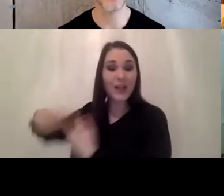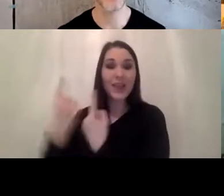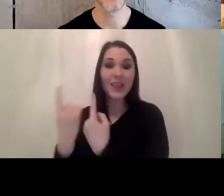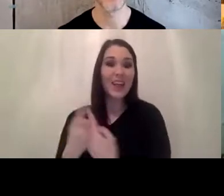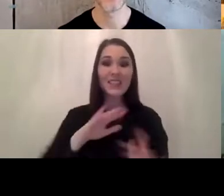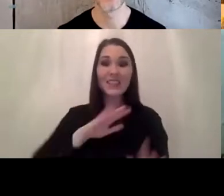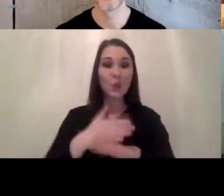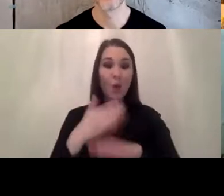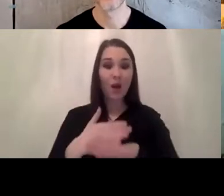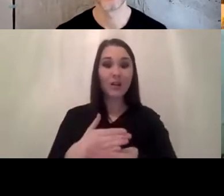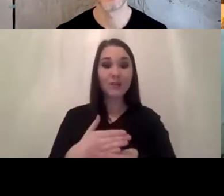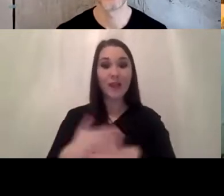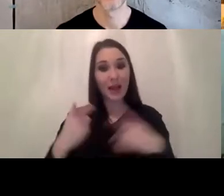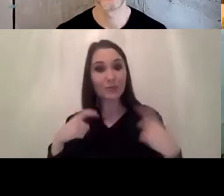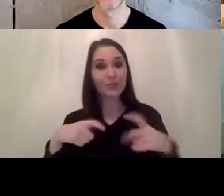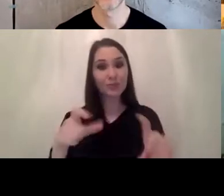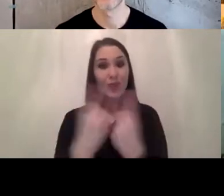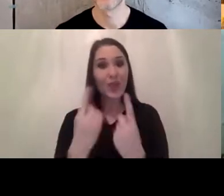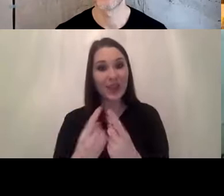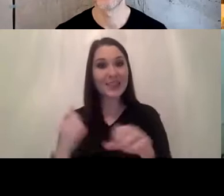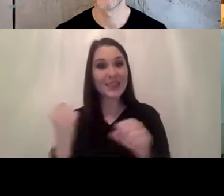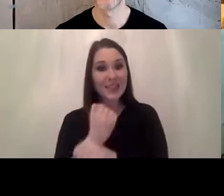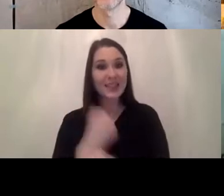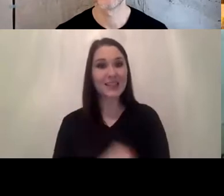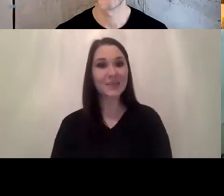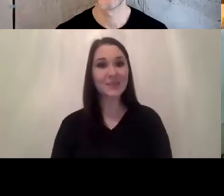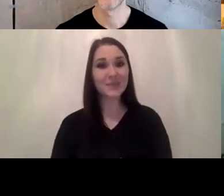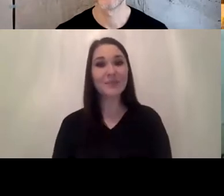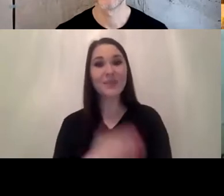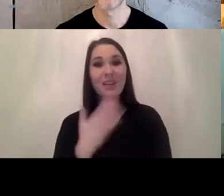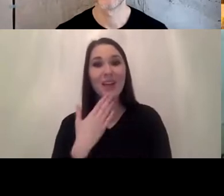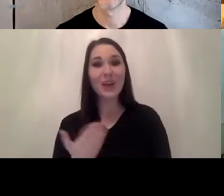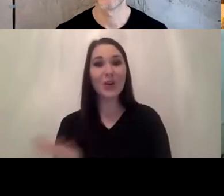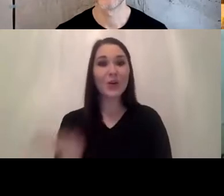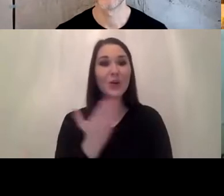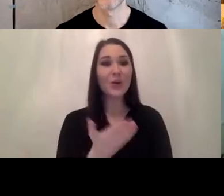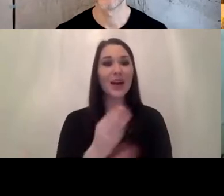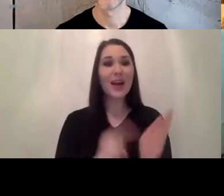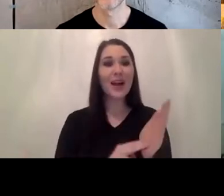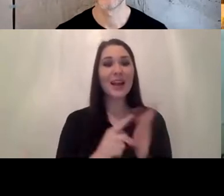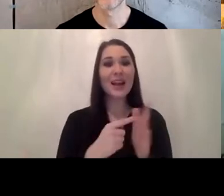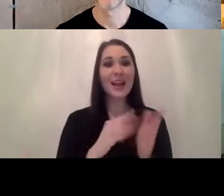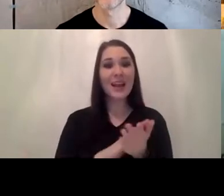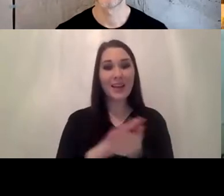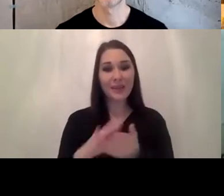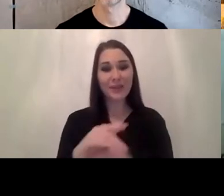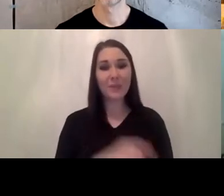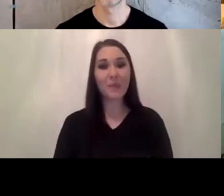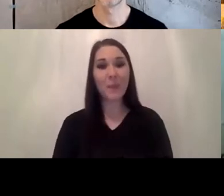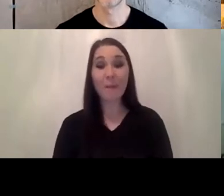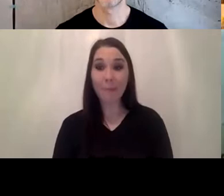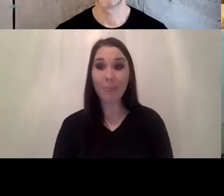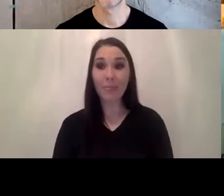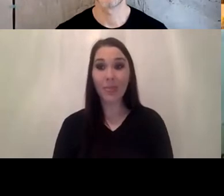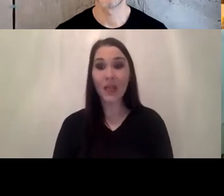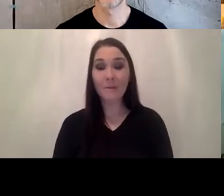Thank you very much. And how about you, Niamh? Yeah, I think it's really just about setting